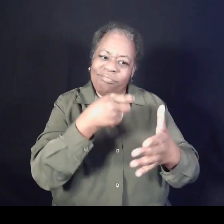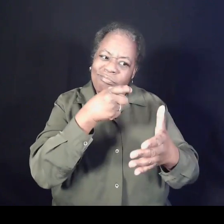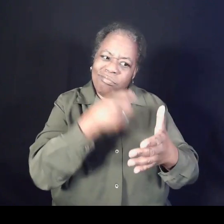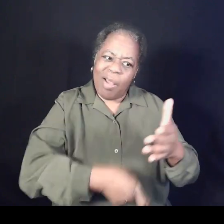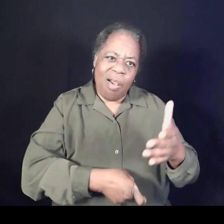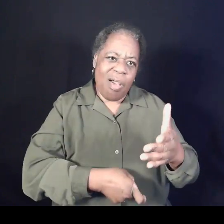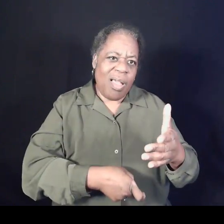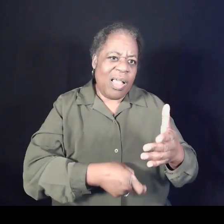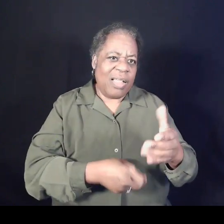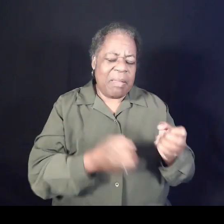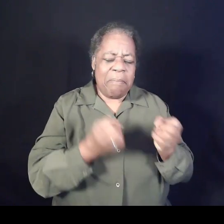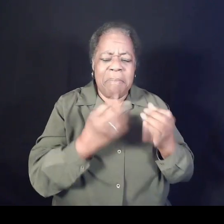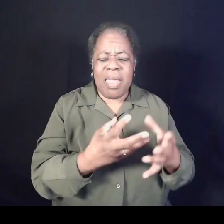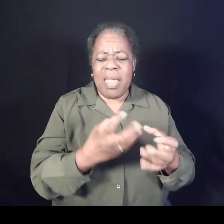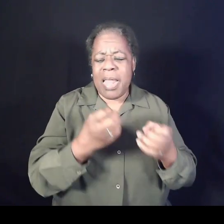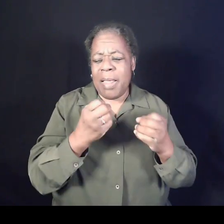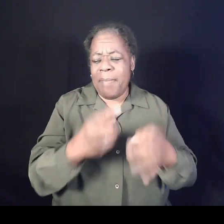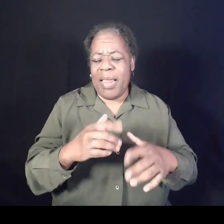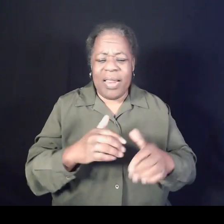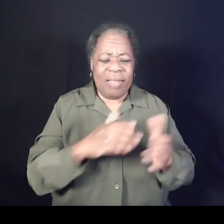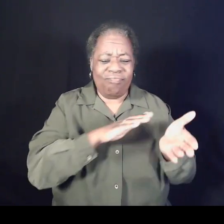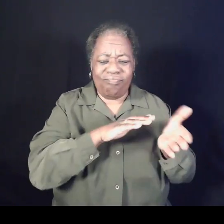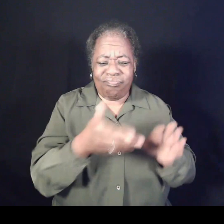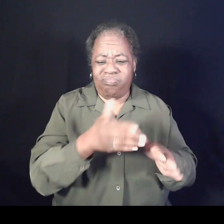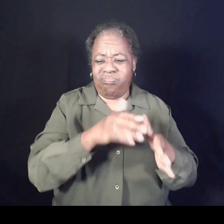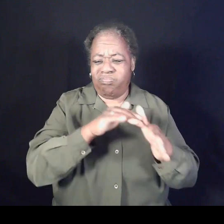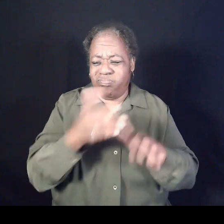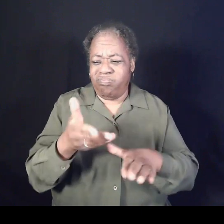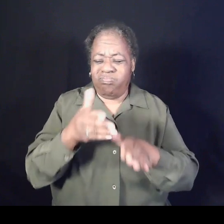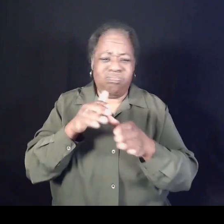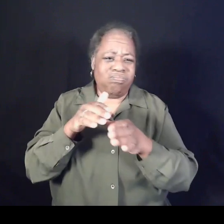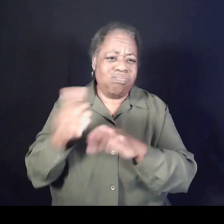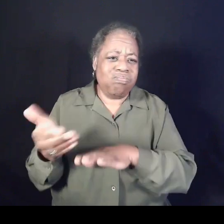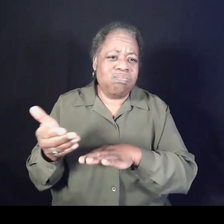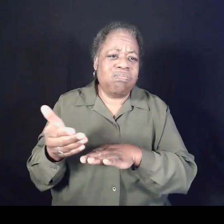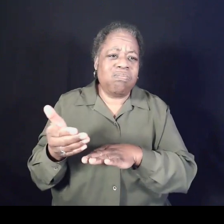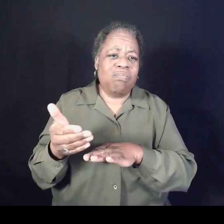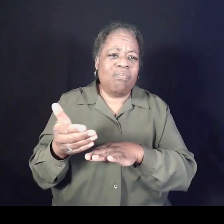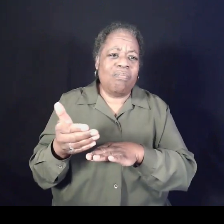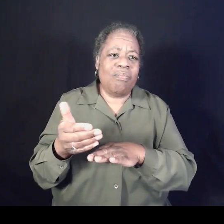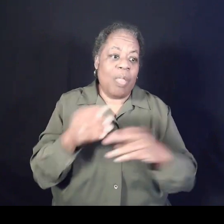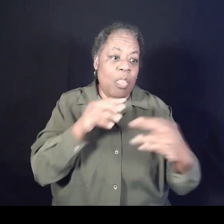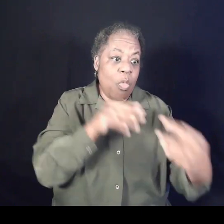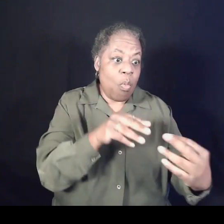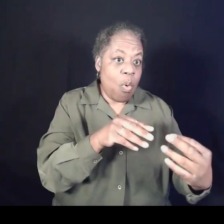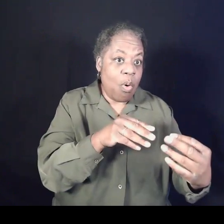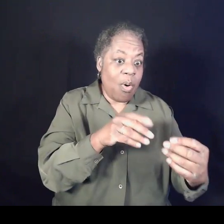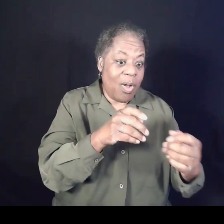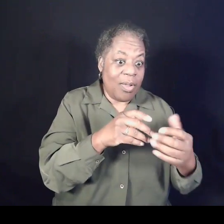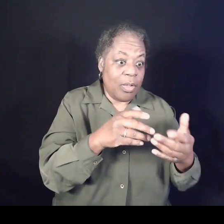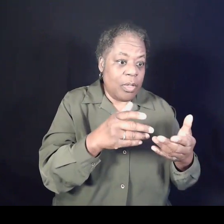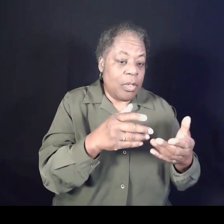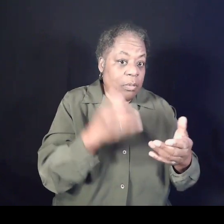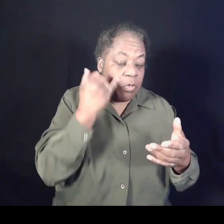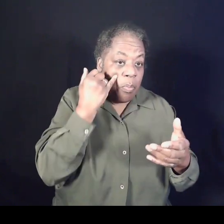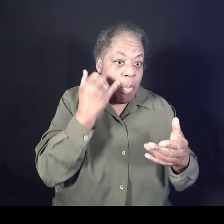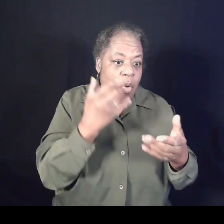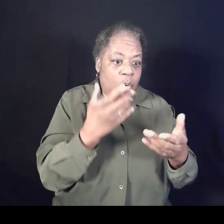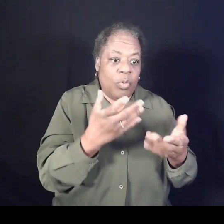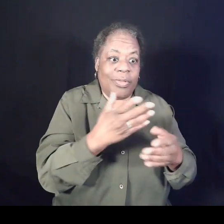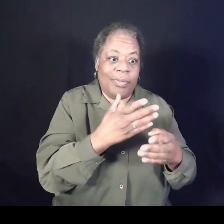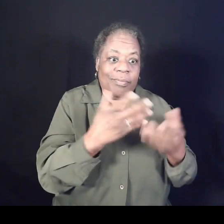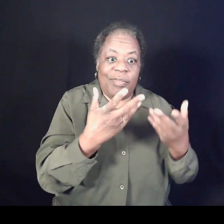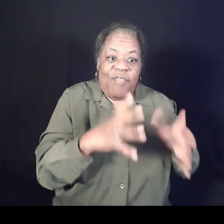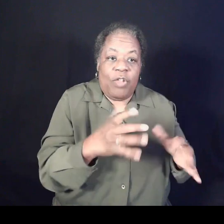Thousands have lost their lives in just a few weeks of fighting. And even if that war were to end today, the human and societal devastation will be